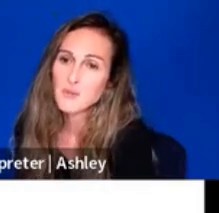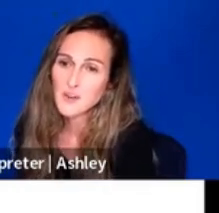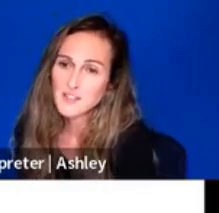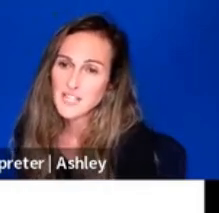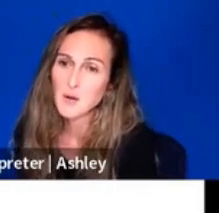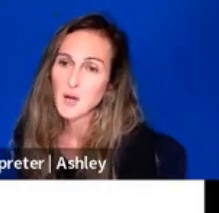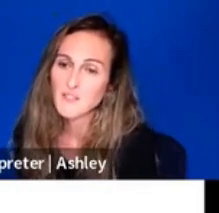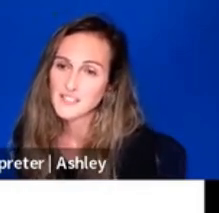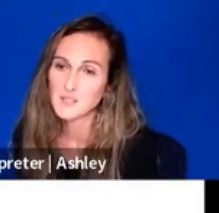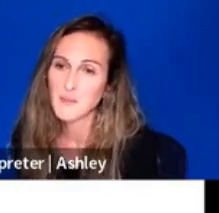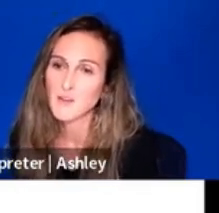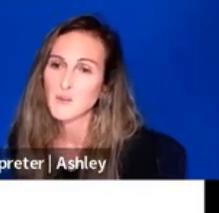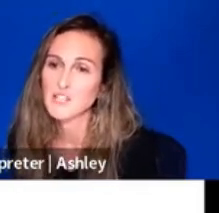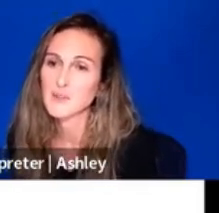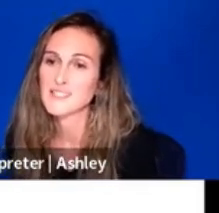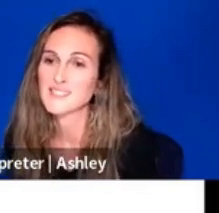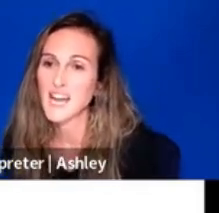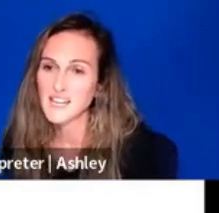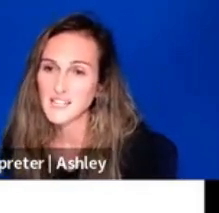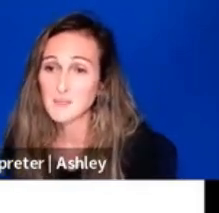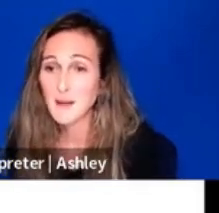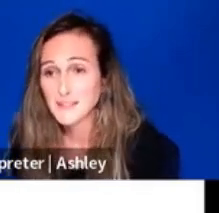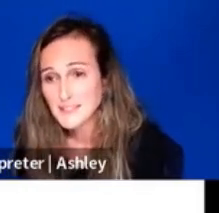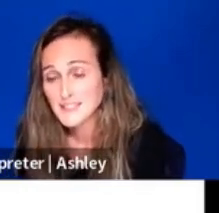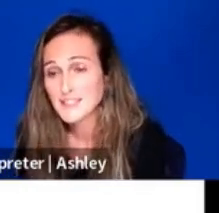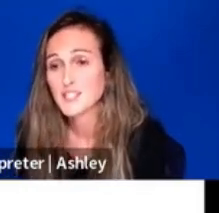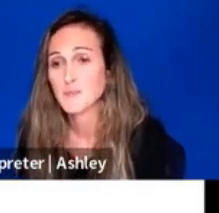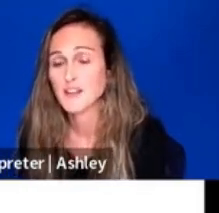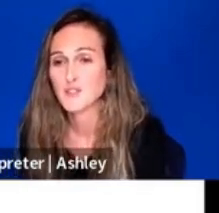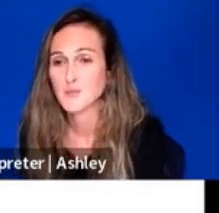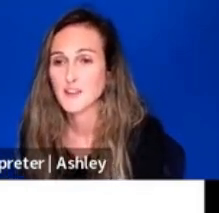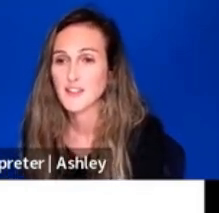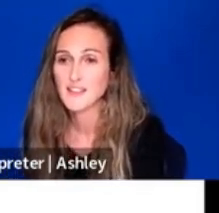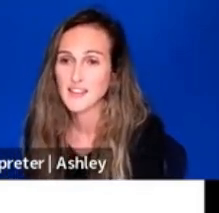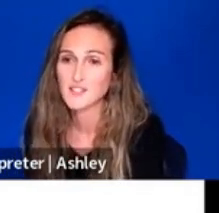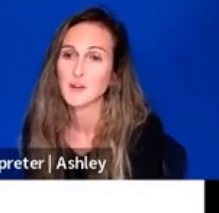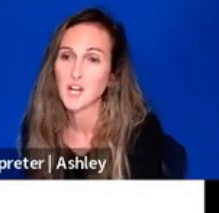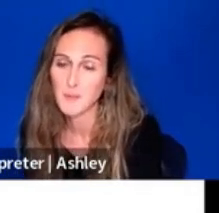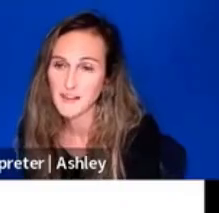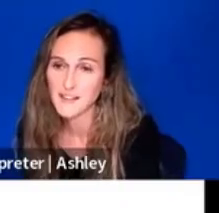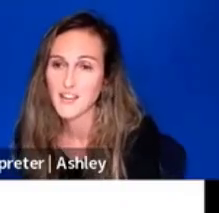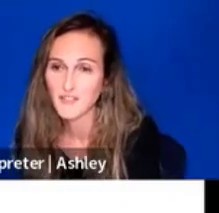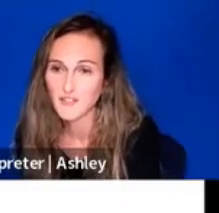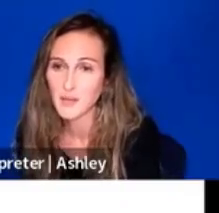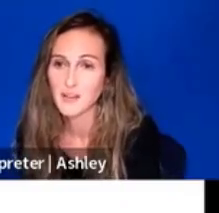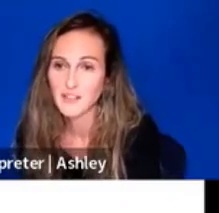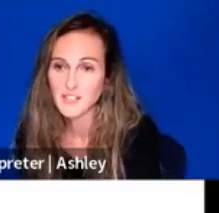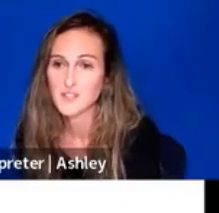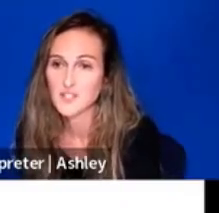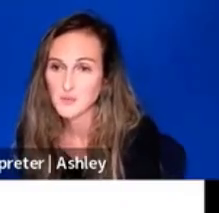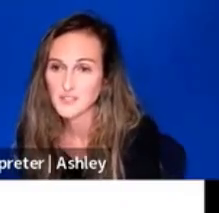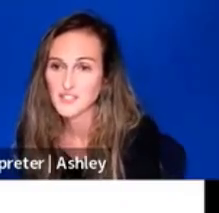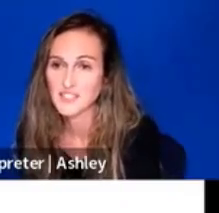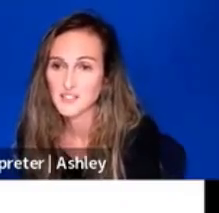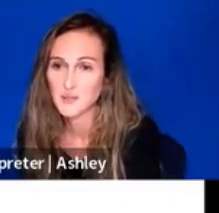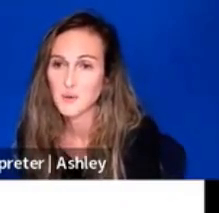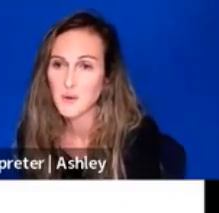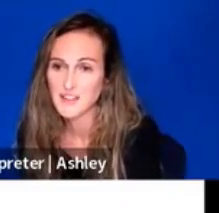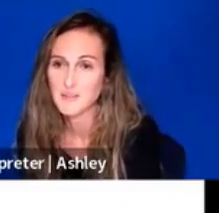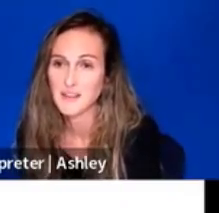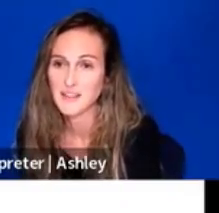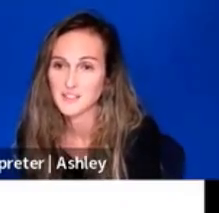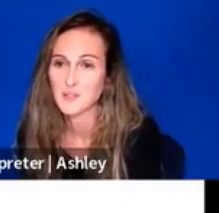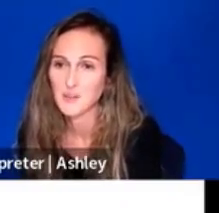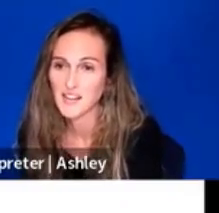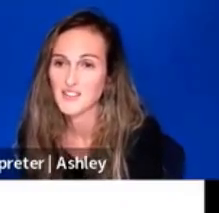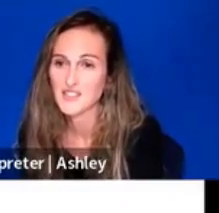it's important to keep all of these in mind when you are designing spaces to make sure that they do accommodate deaf individuals in a way